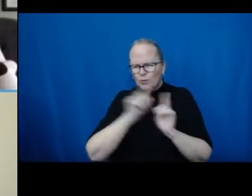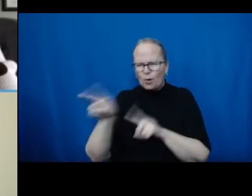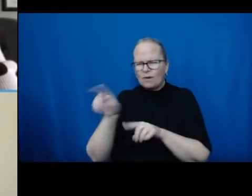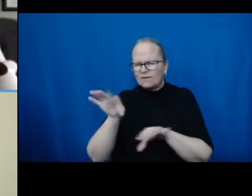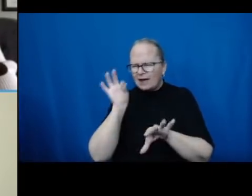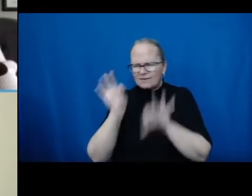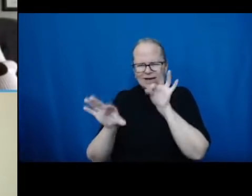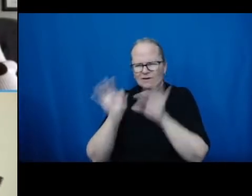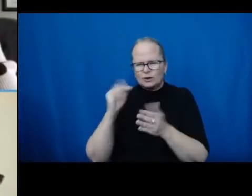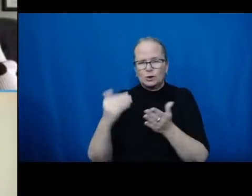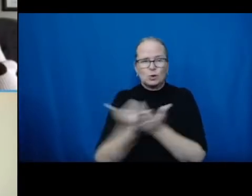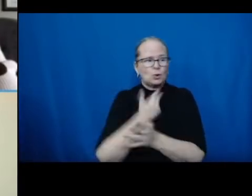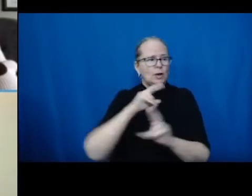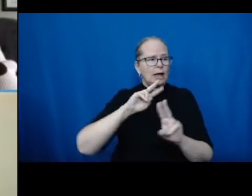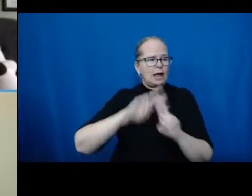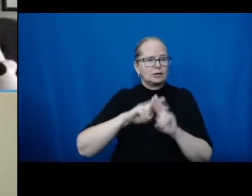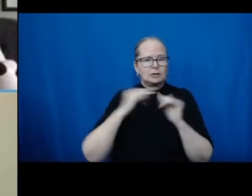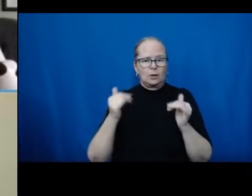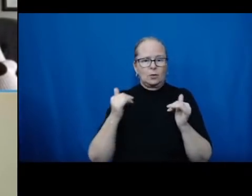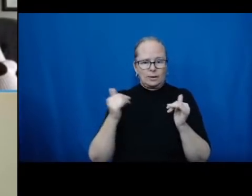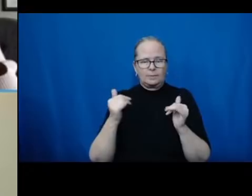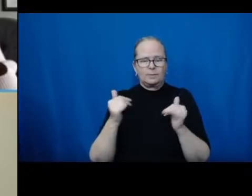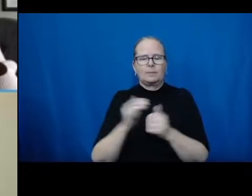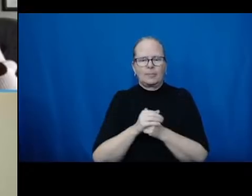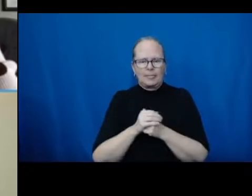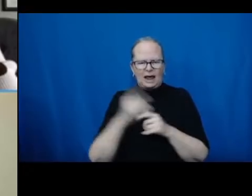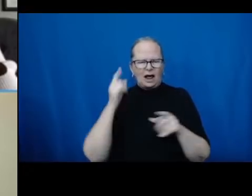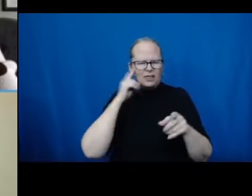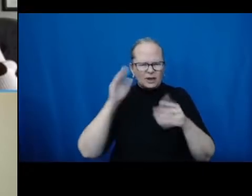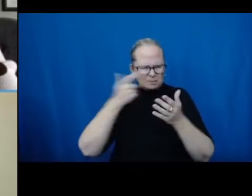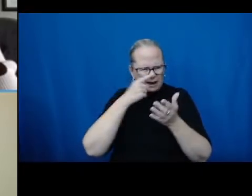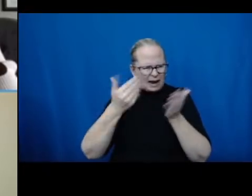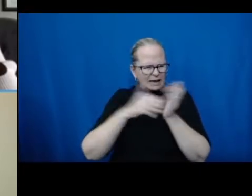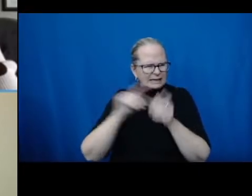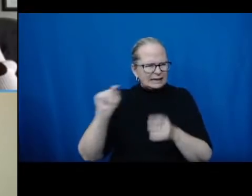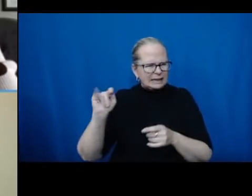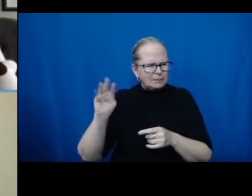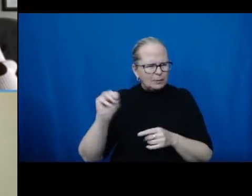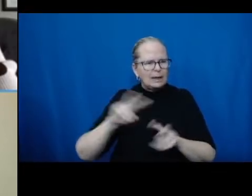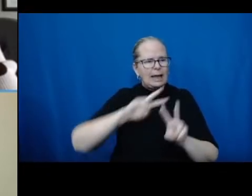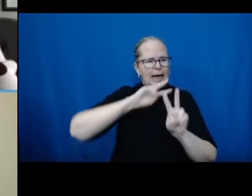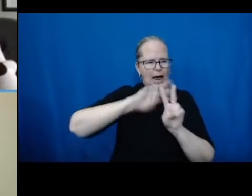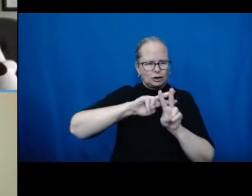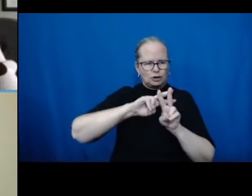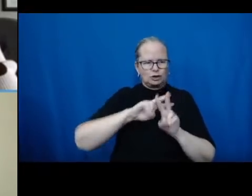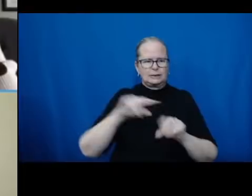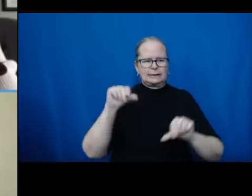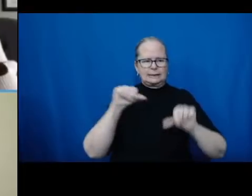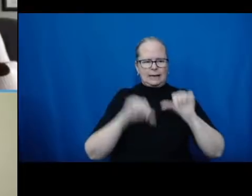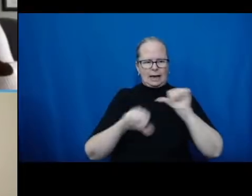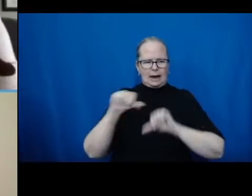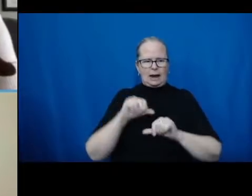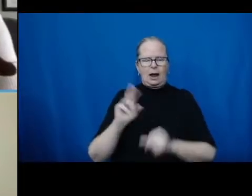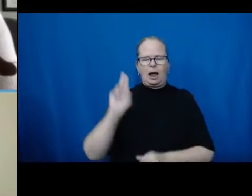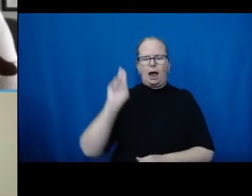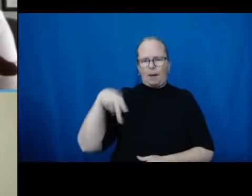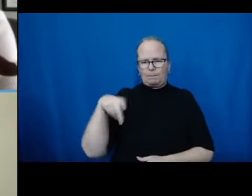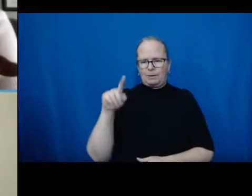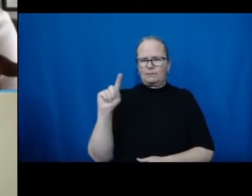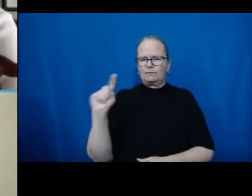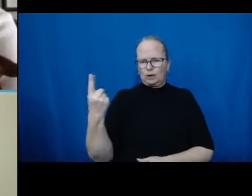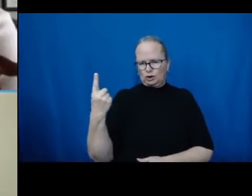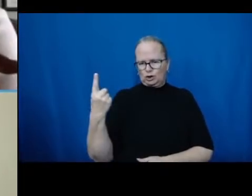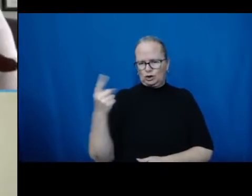up again right now. Where did it go? Where did it go? Where did it go? Excellent, excellent. And all of you watching at home know that you can find